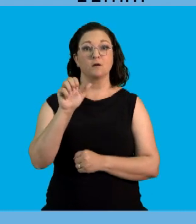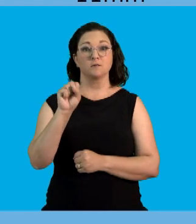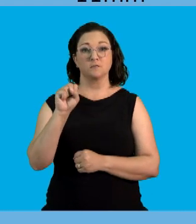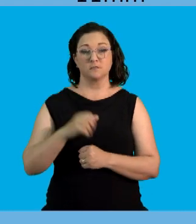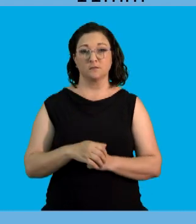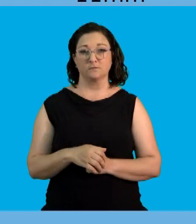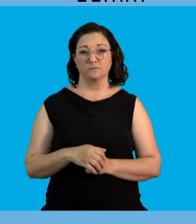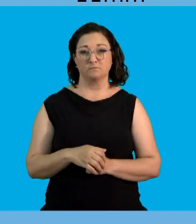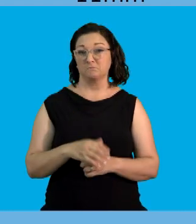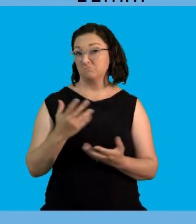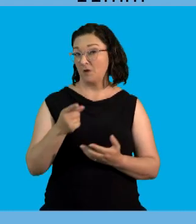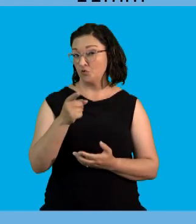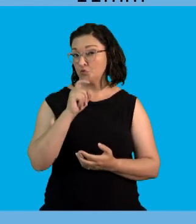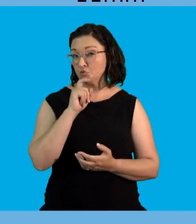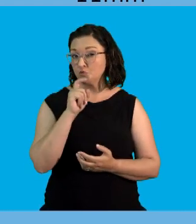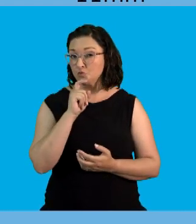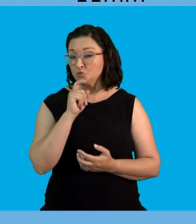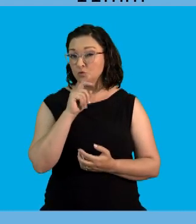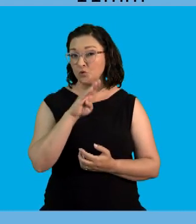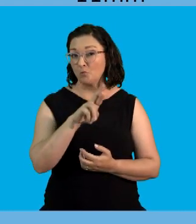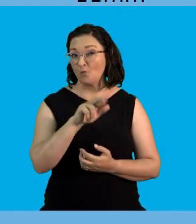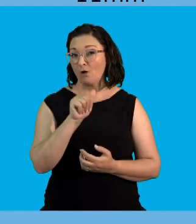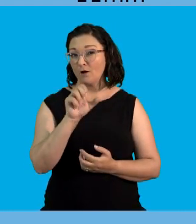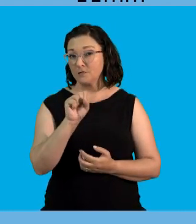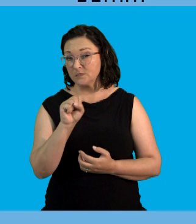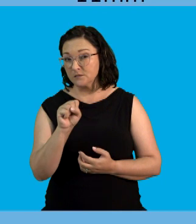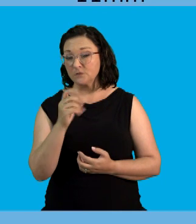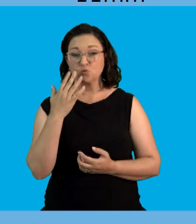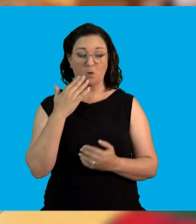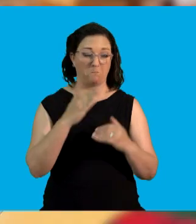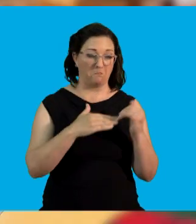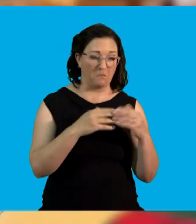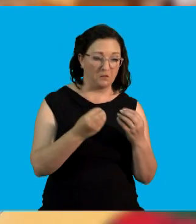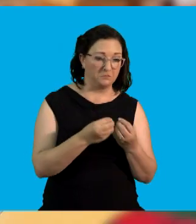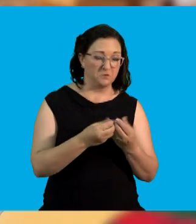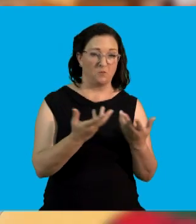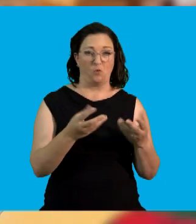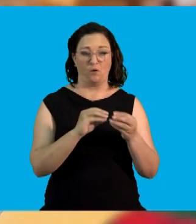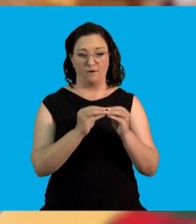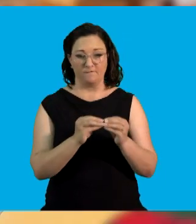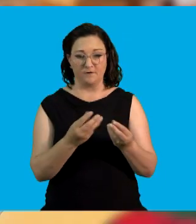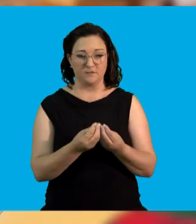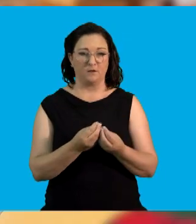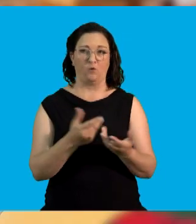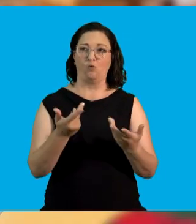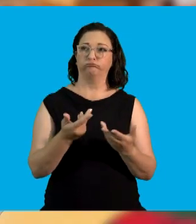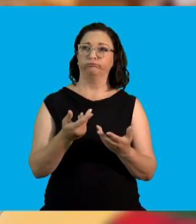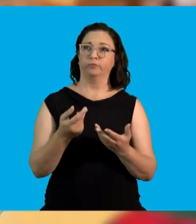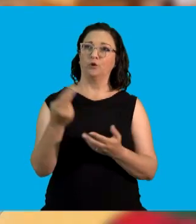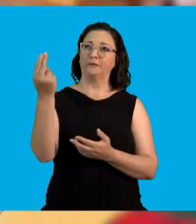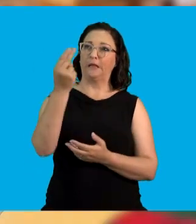So that means if you were to use brass when you're trying to build something, or you're trying to fix something, or you're trying to